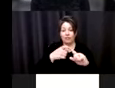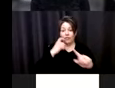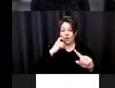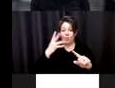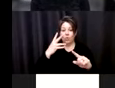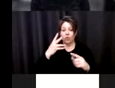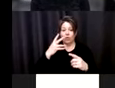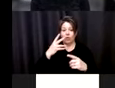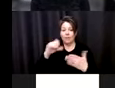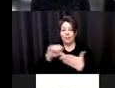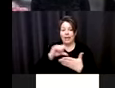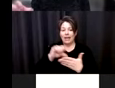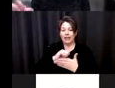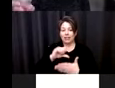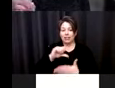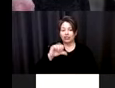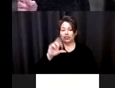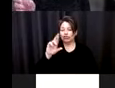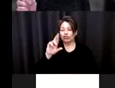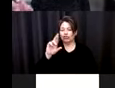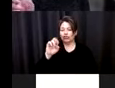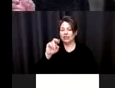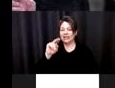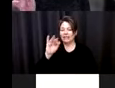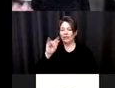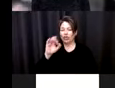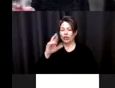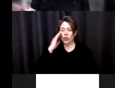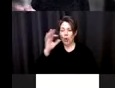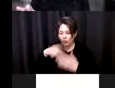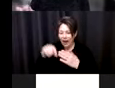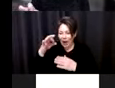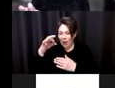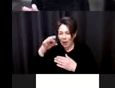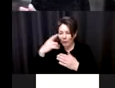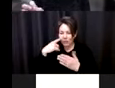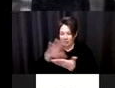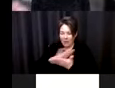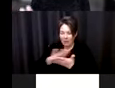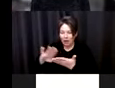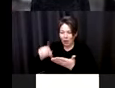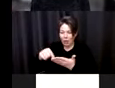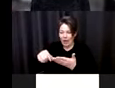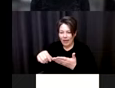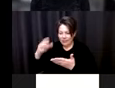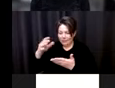page reinforcer. Those little round white things we used to stick on our loose leaf pages when our